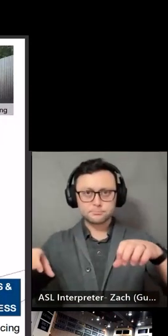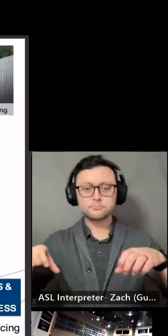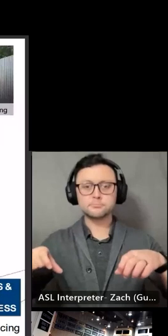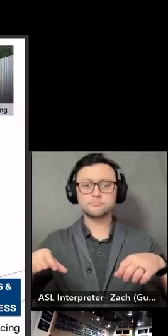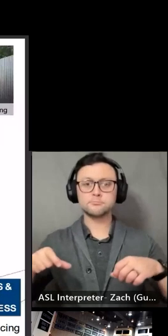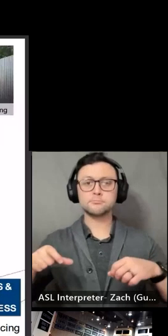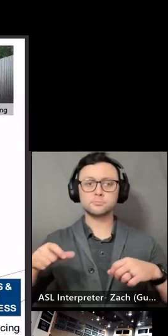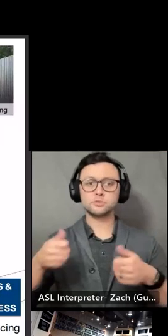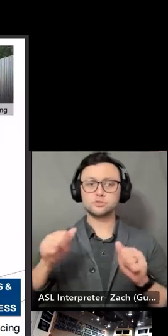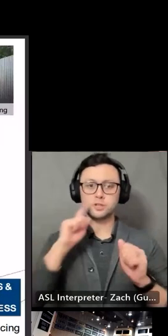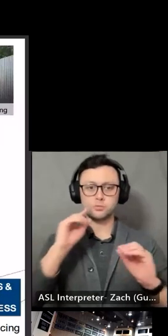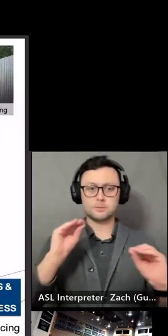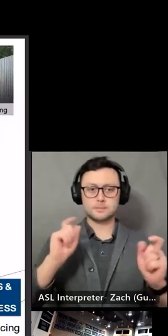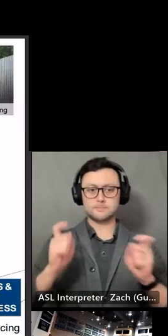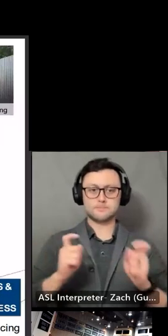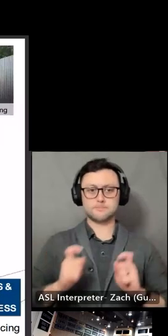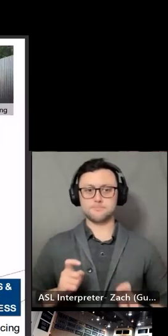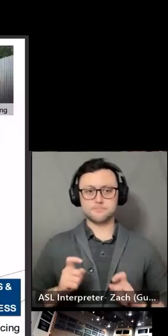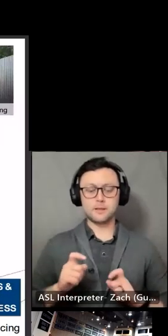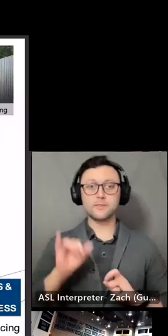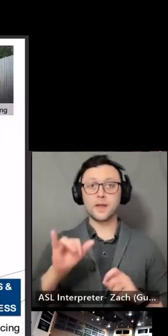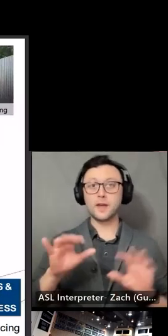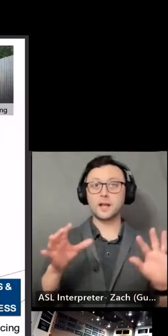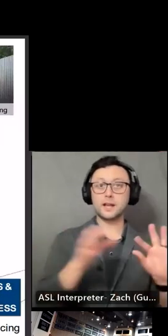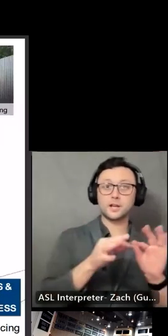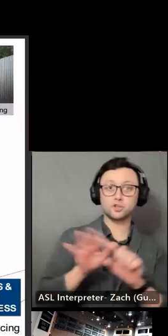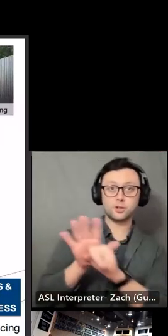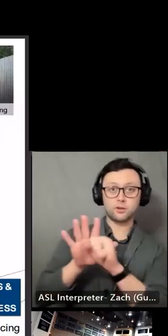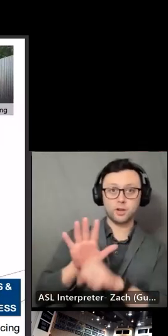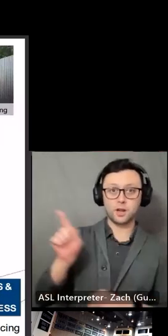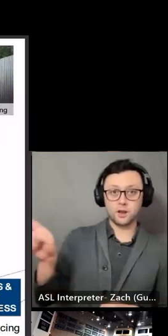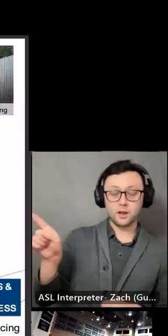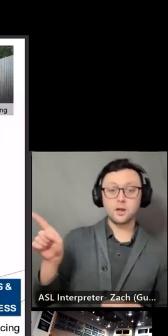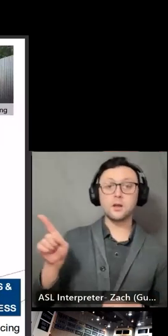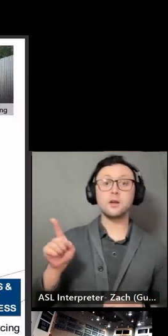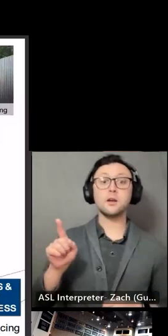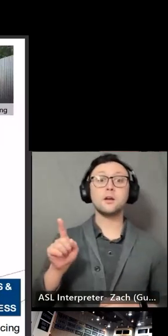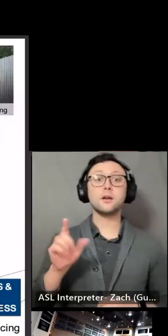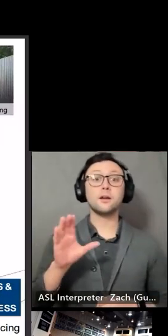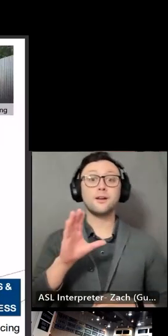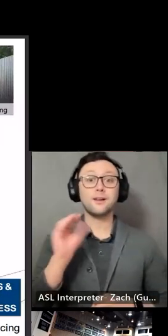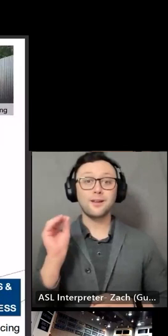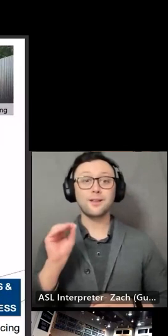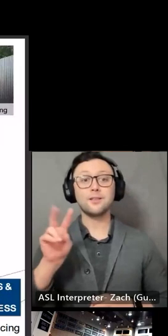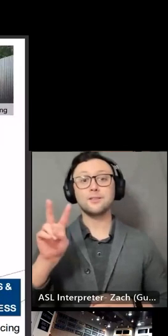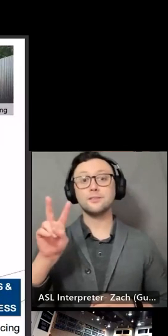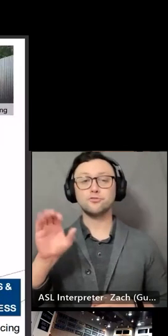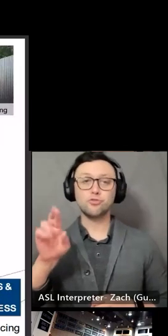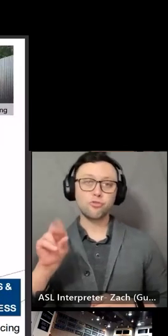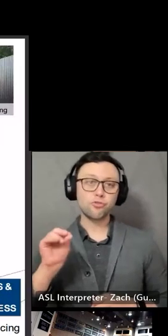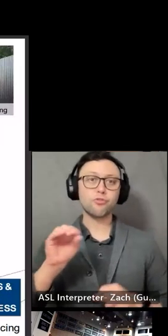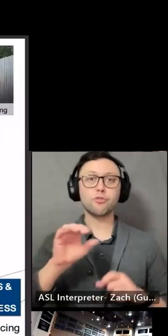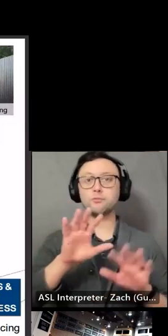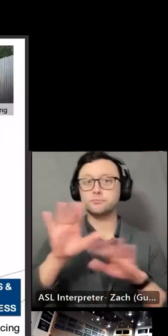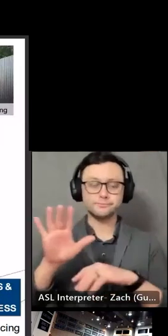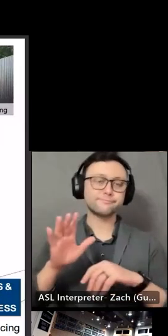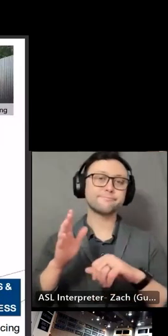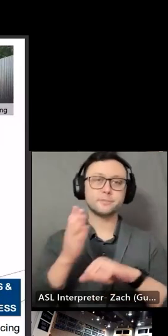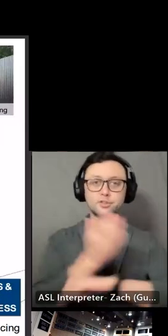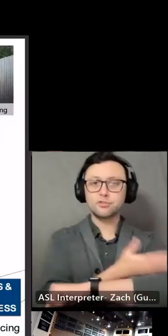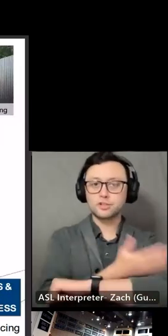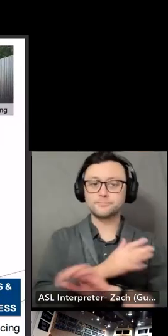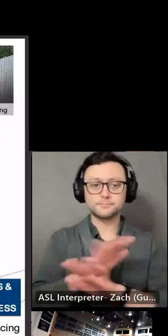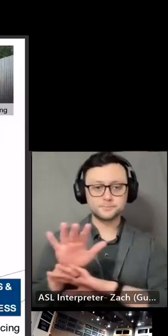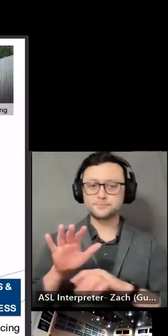that exist over the Emerald Necklace connector. And for that, we'll need a DCR construction and access permit. In terms